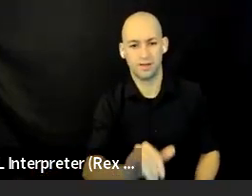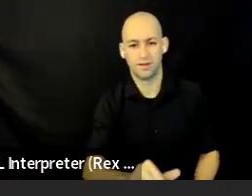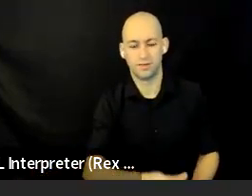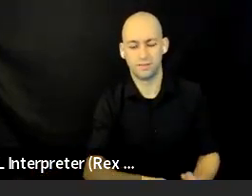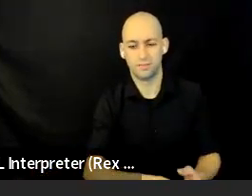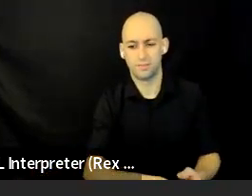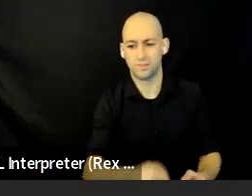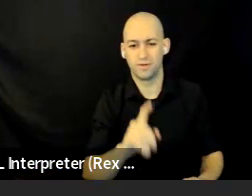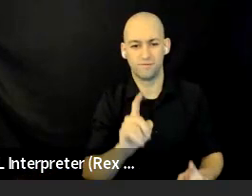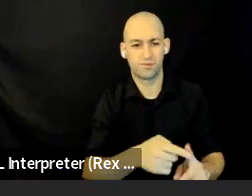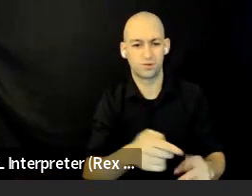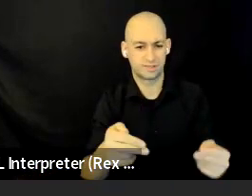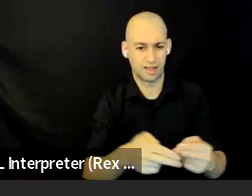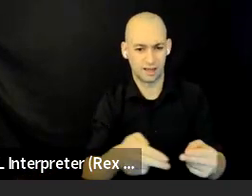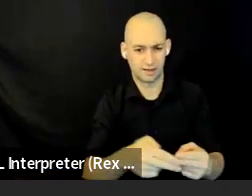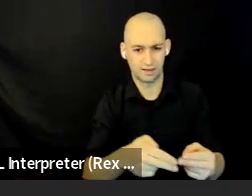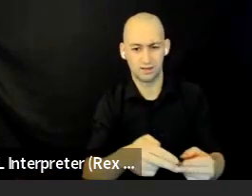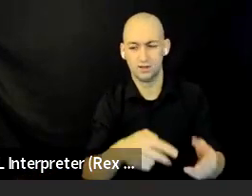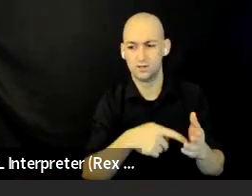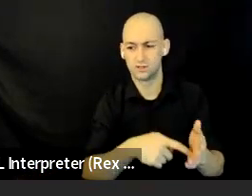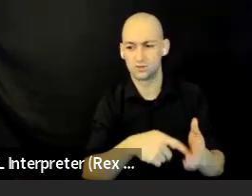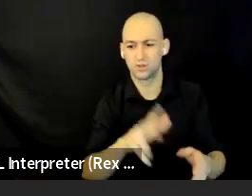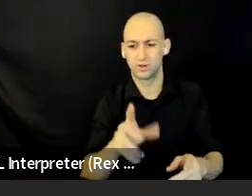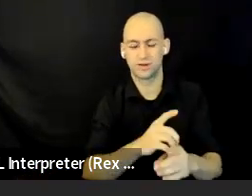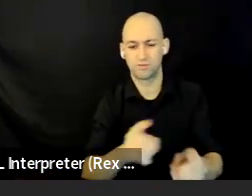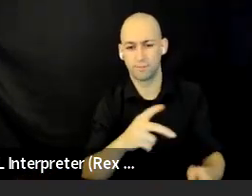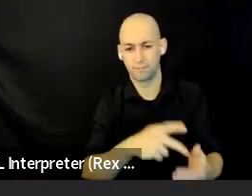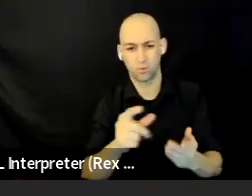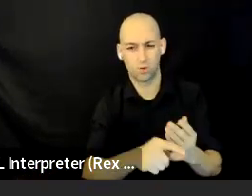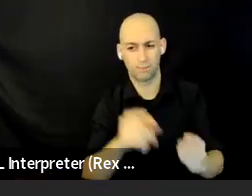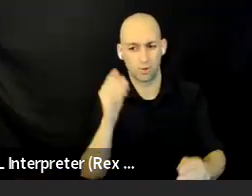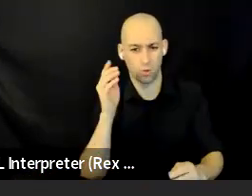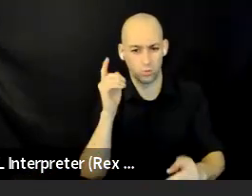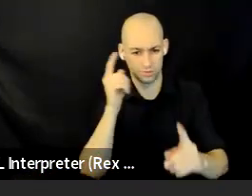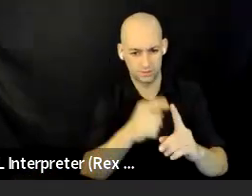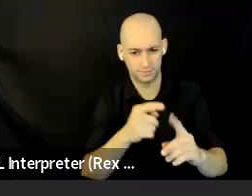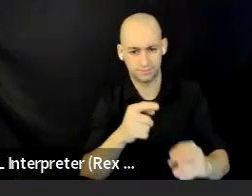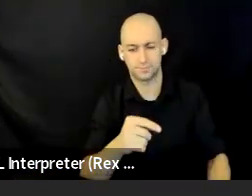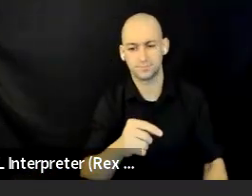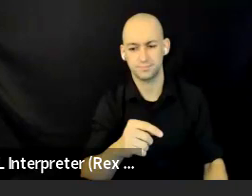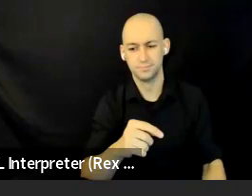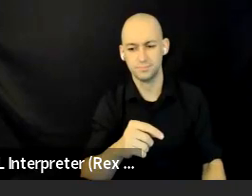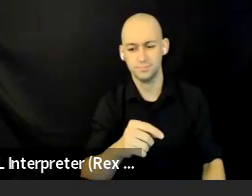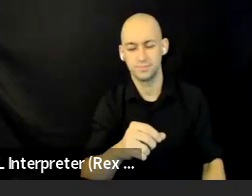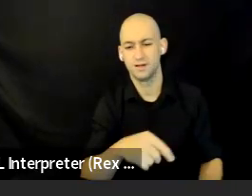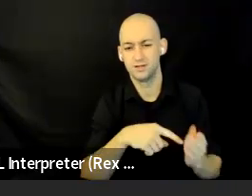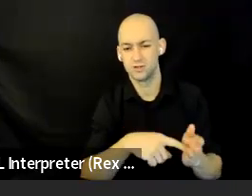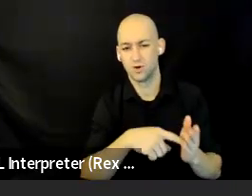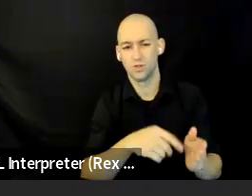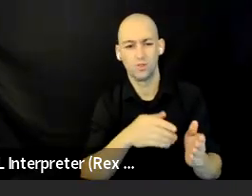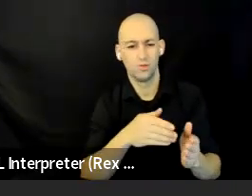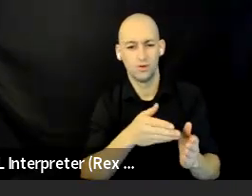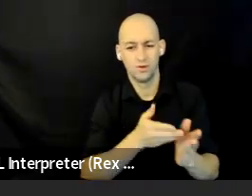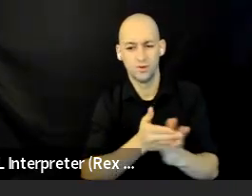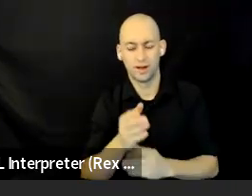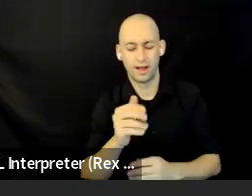Requirements, illustrates the 3 program goals that each funded nomination must support as demonstrated through the application narrative.